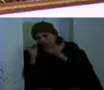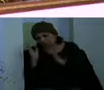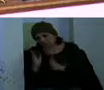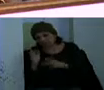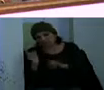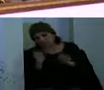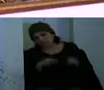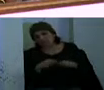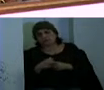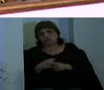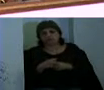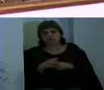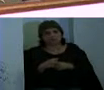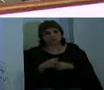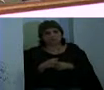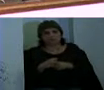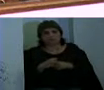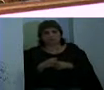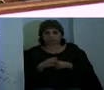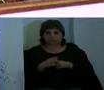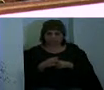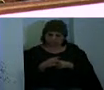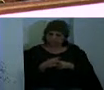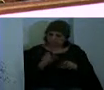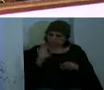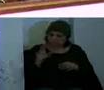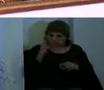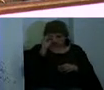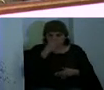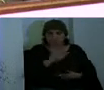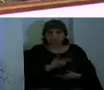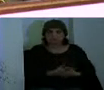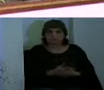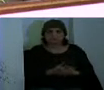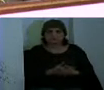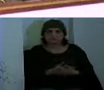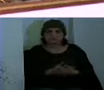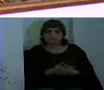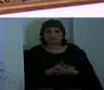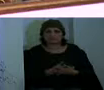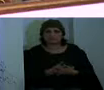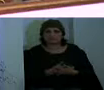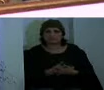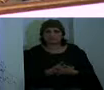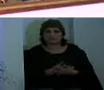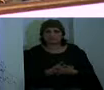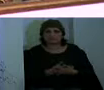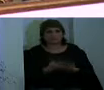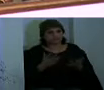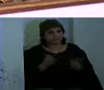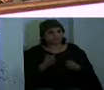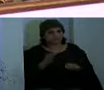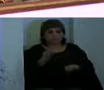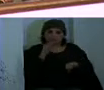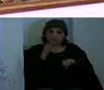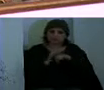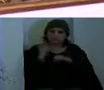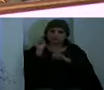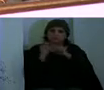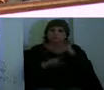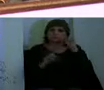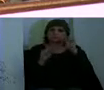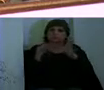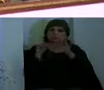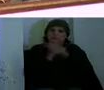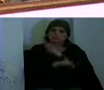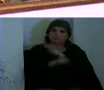As one of them said, well, it's Joseph's son. They wanted to stone him to death. They